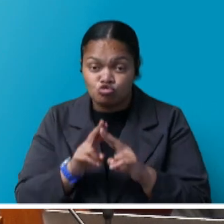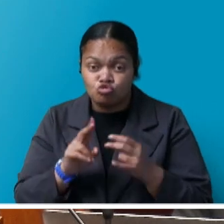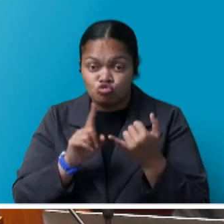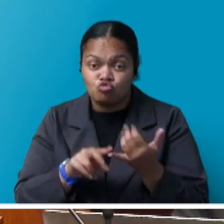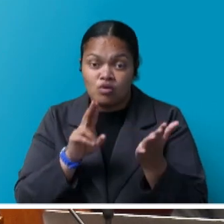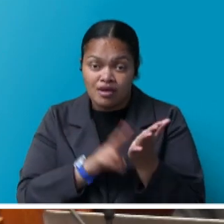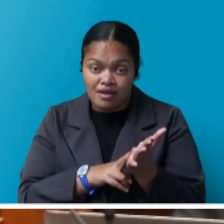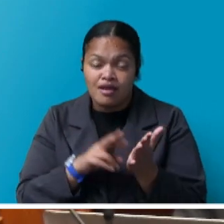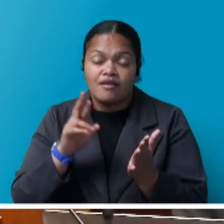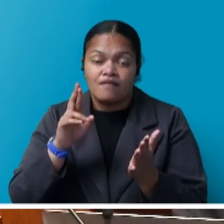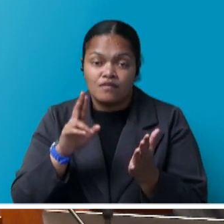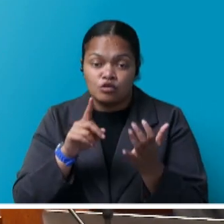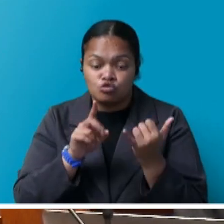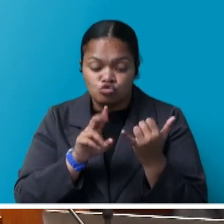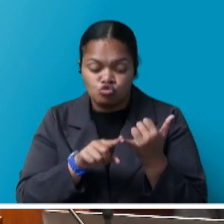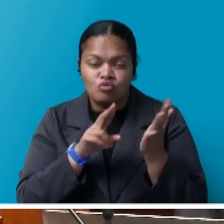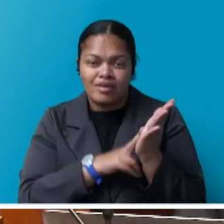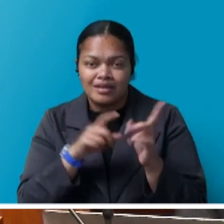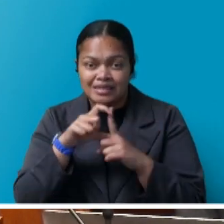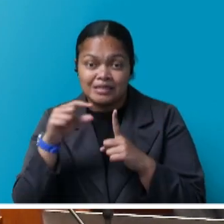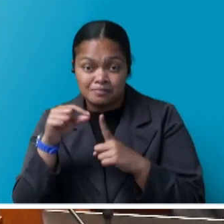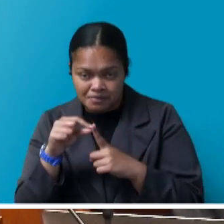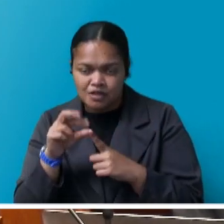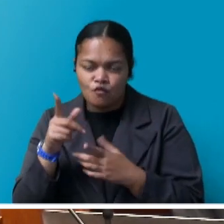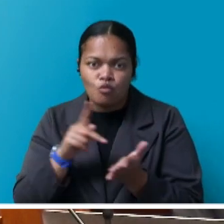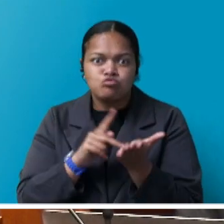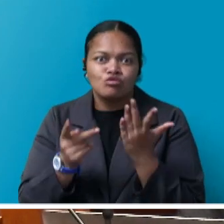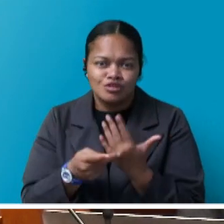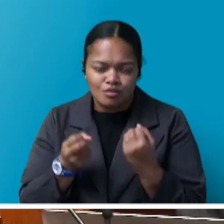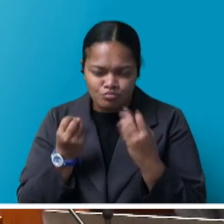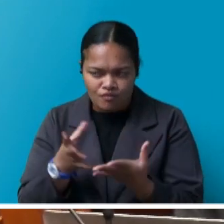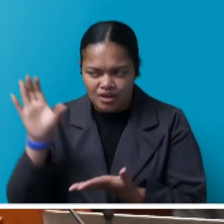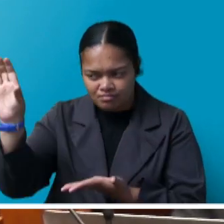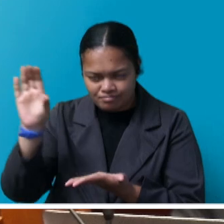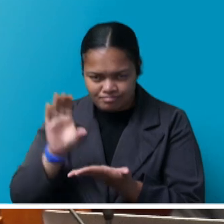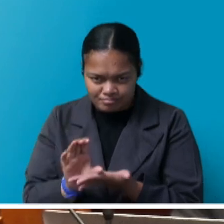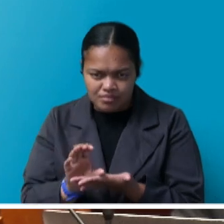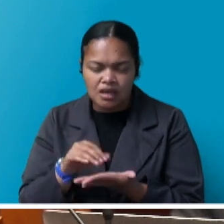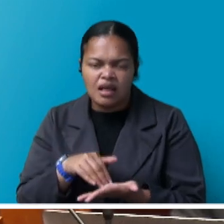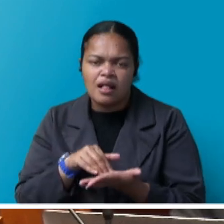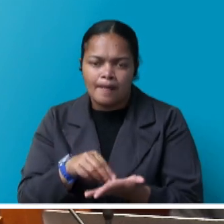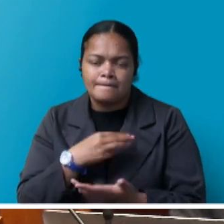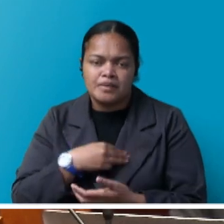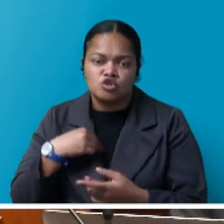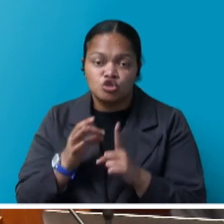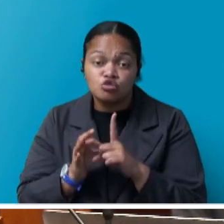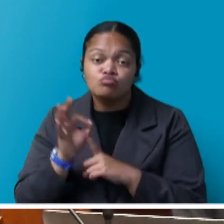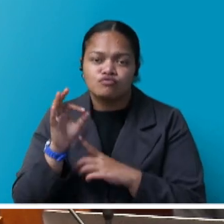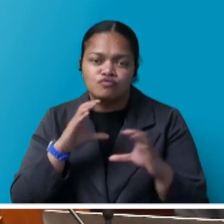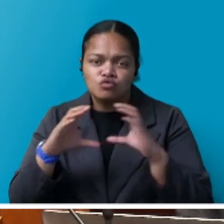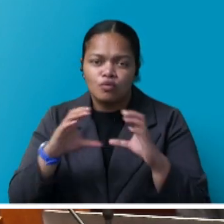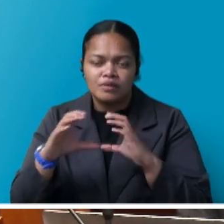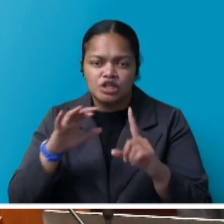Governance for Resilience, or UNDP Gov4S, project for providing this funding support to assist the Ministry in improving our communication